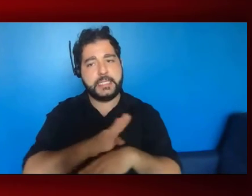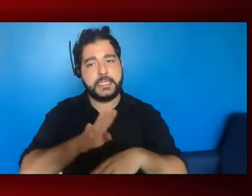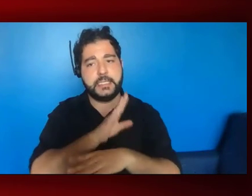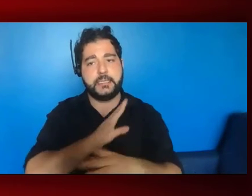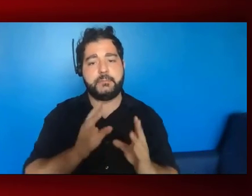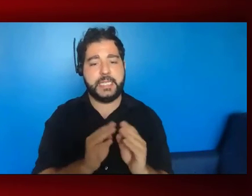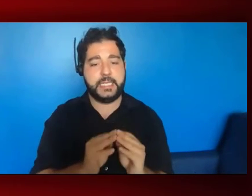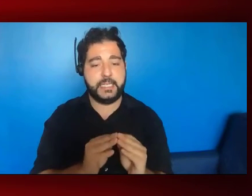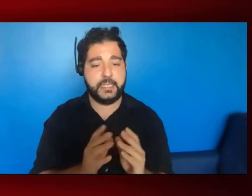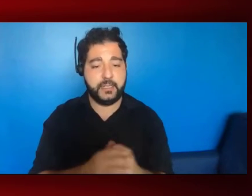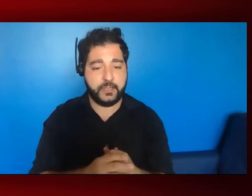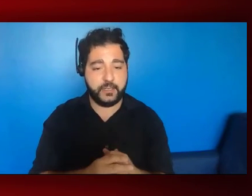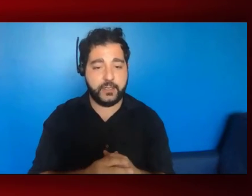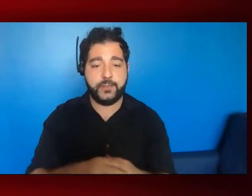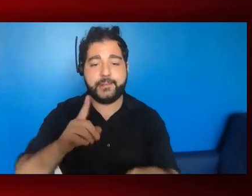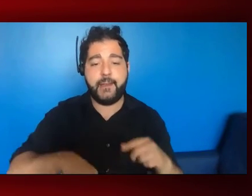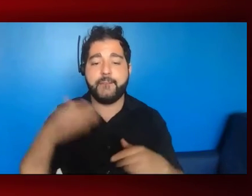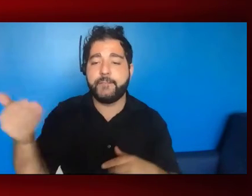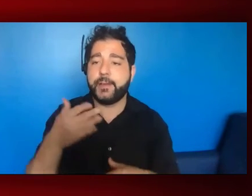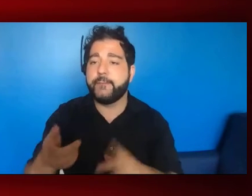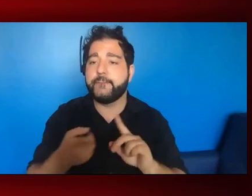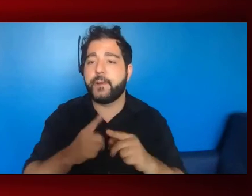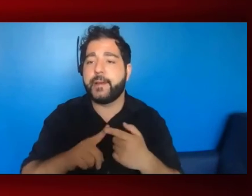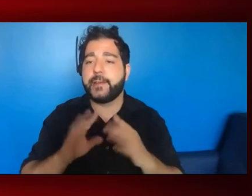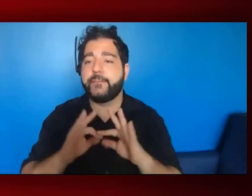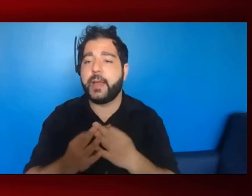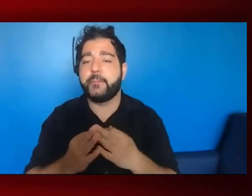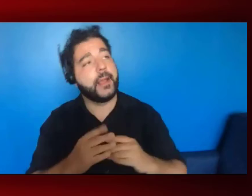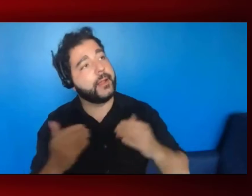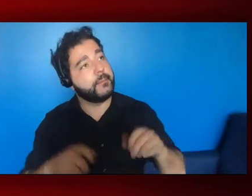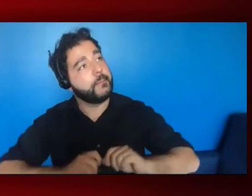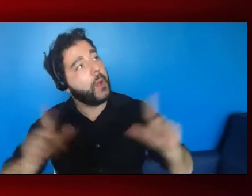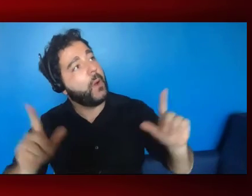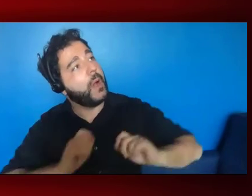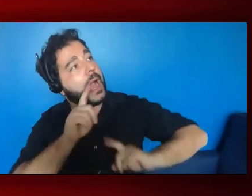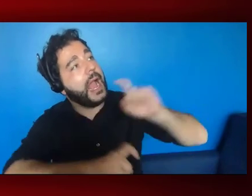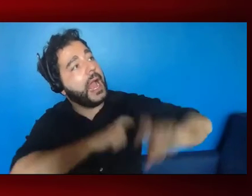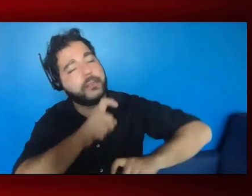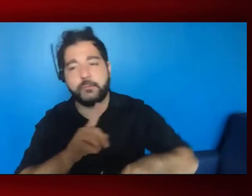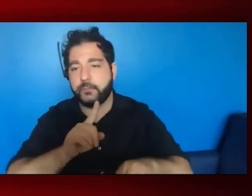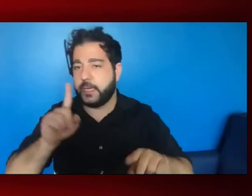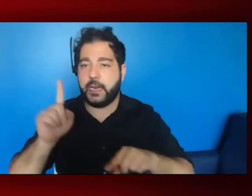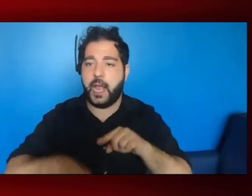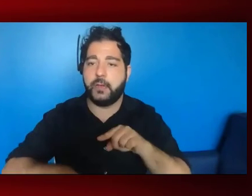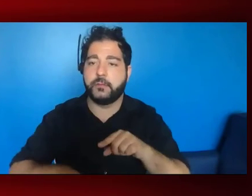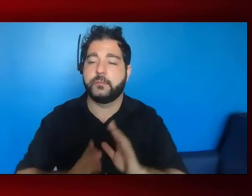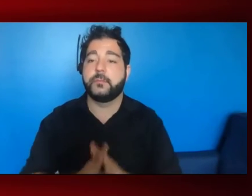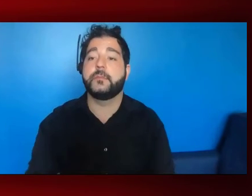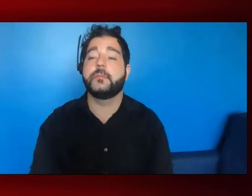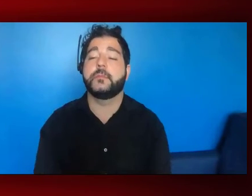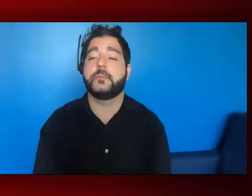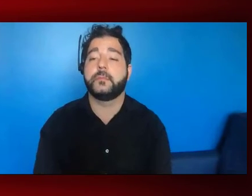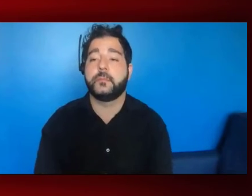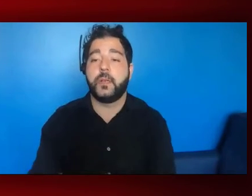town hall meetings where friends and family could just pop on and ask any question they want to. In addition, I'm